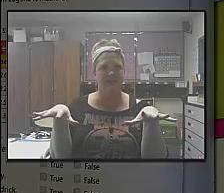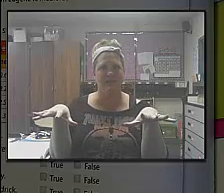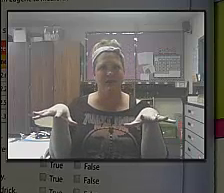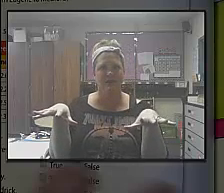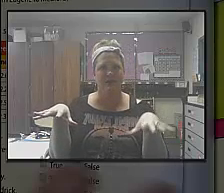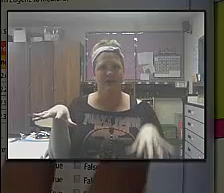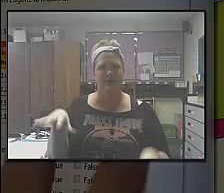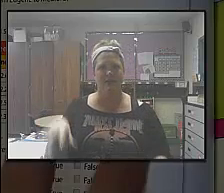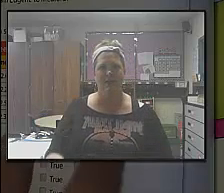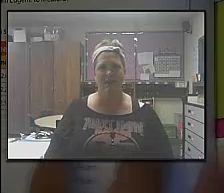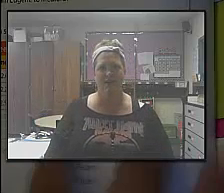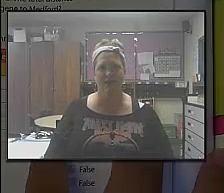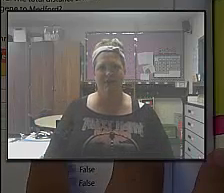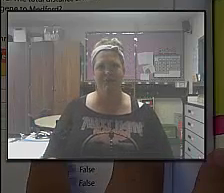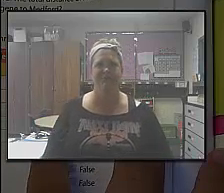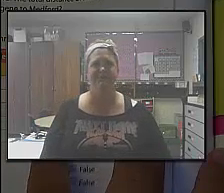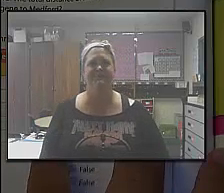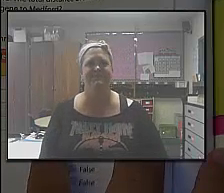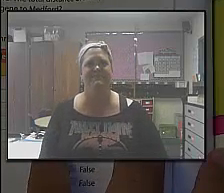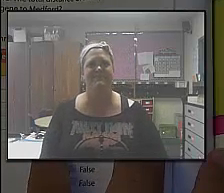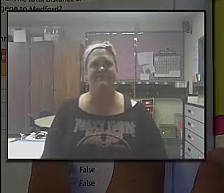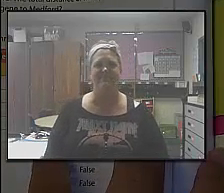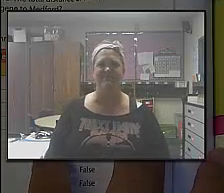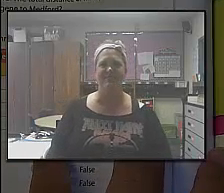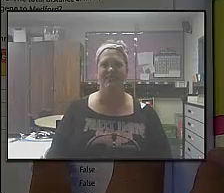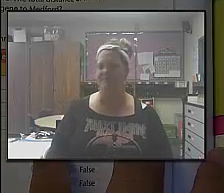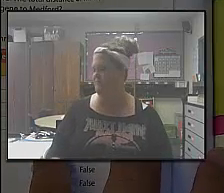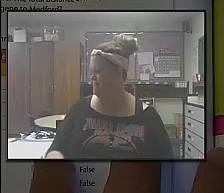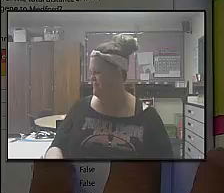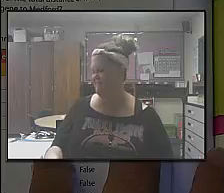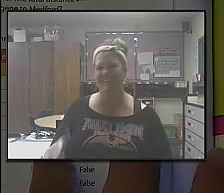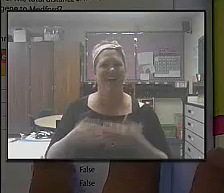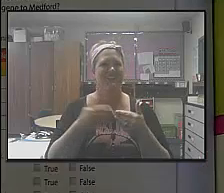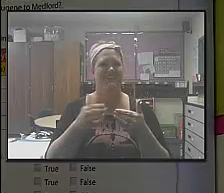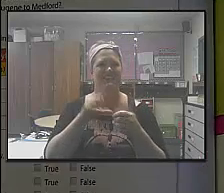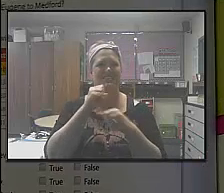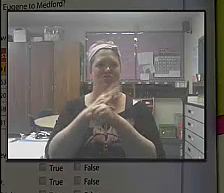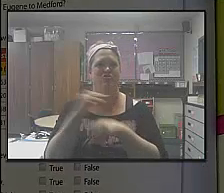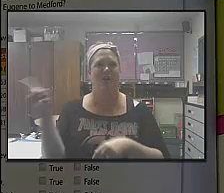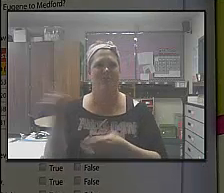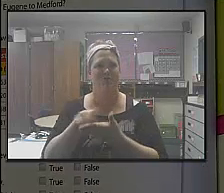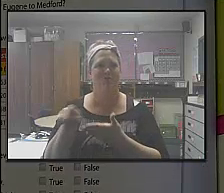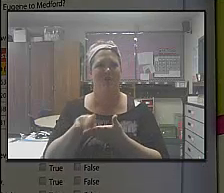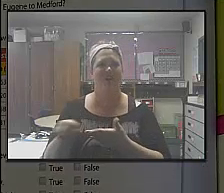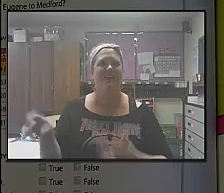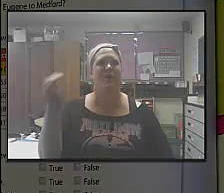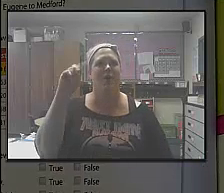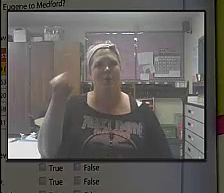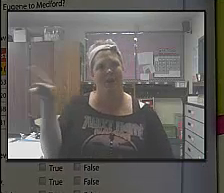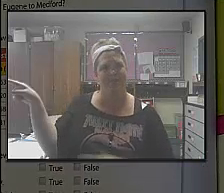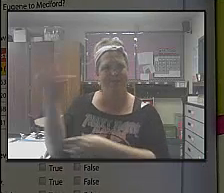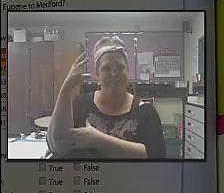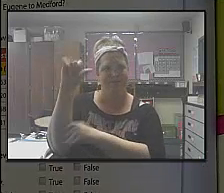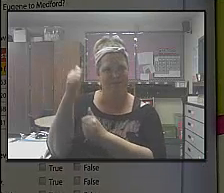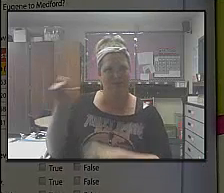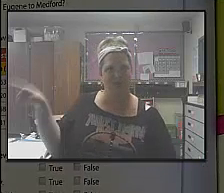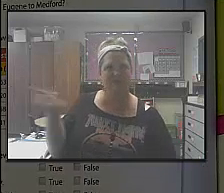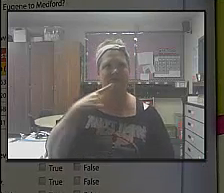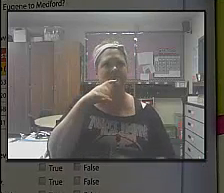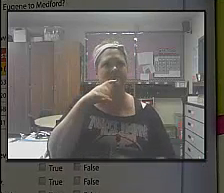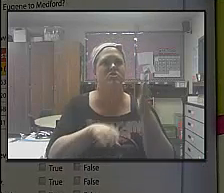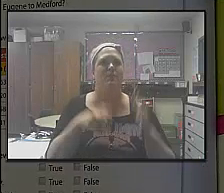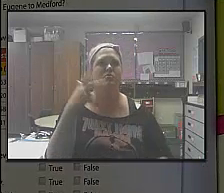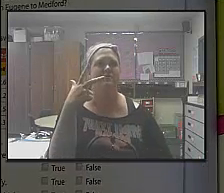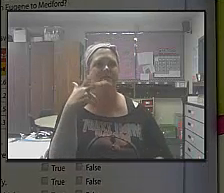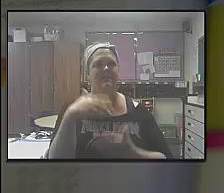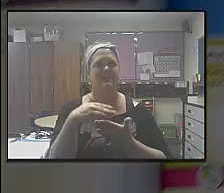this. That's Yay! Okay. I don't know which button have to the push. easy I'm top. pushing. All right, that's right. This is But Miss Schneider told me 3,